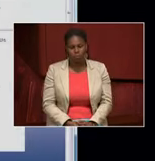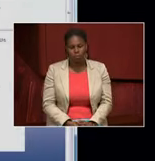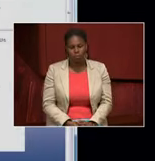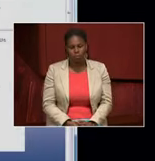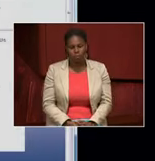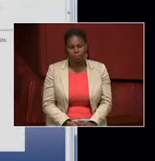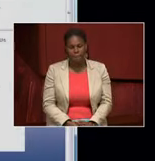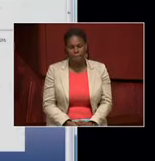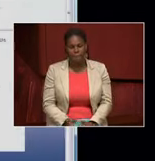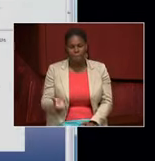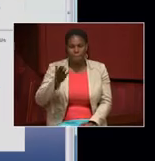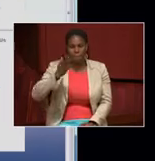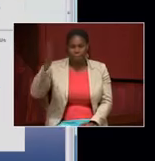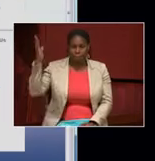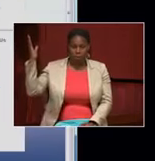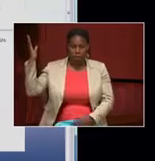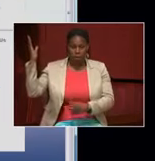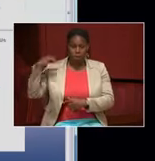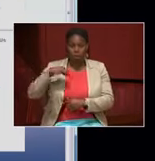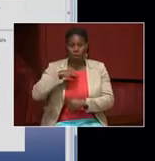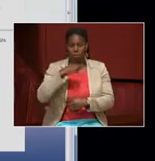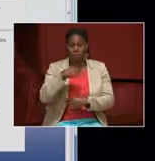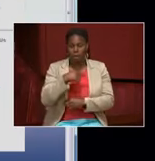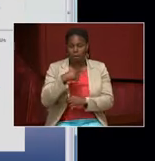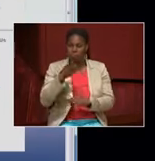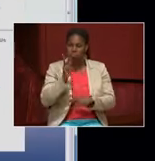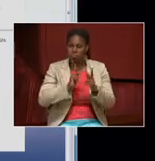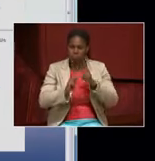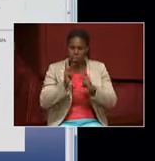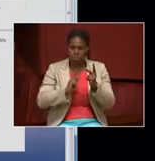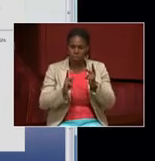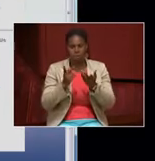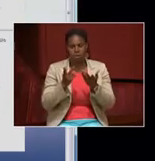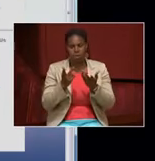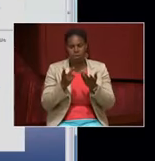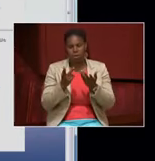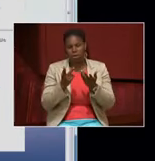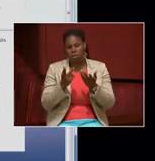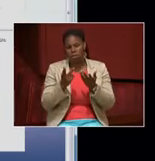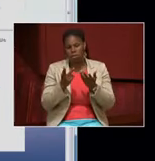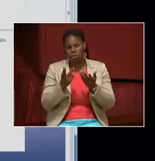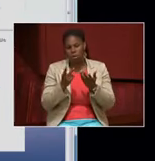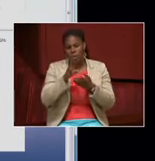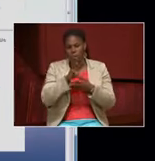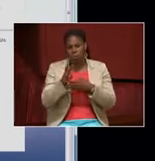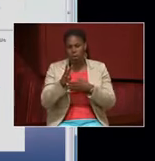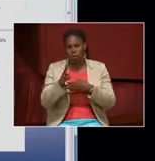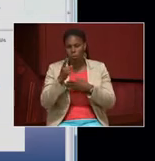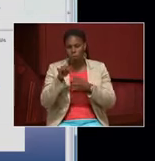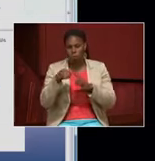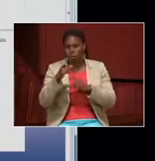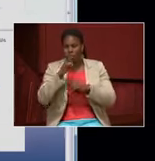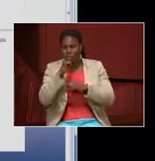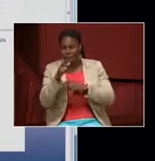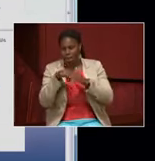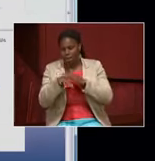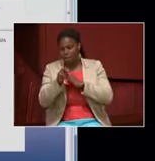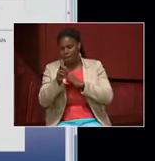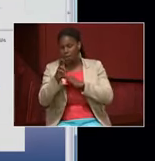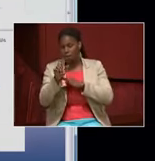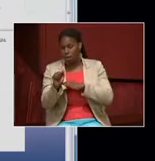Now here we have the public website that we're used to seeing when we're not at a NARA facility.